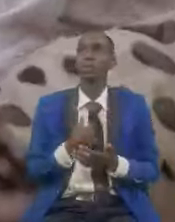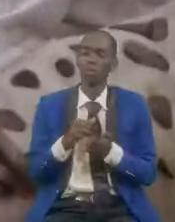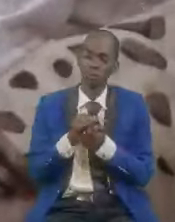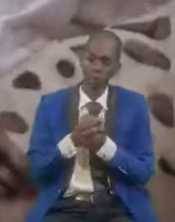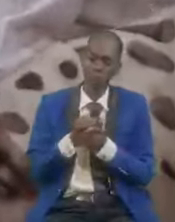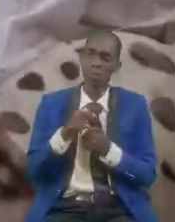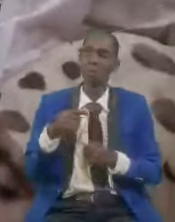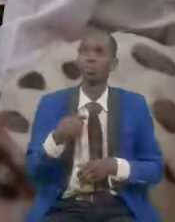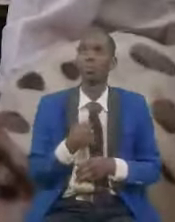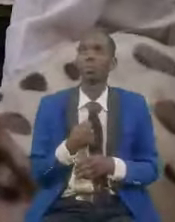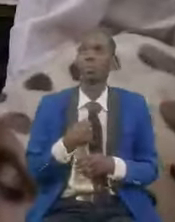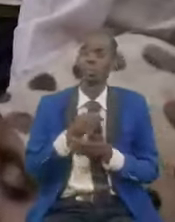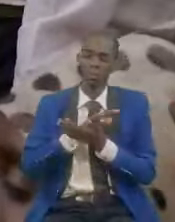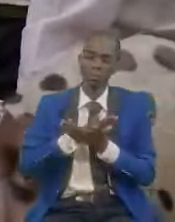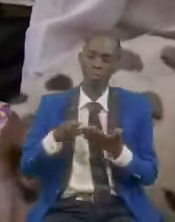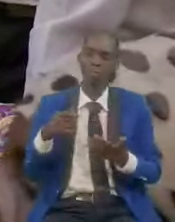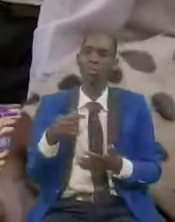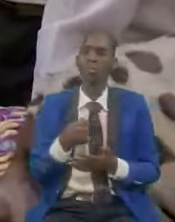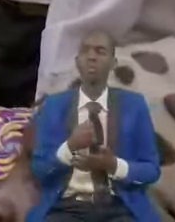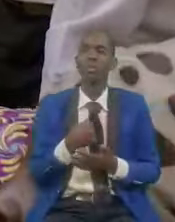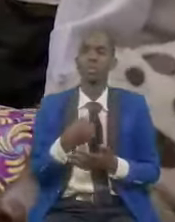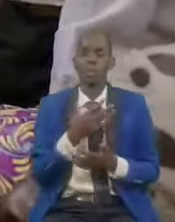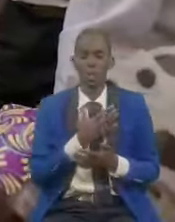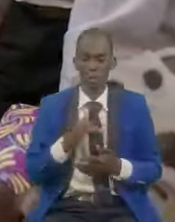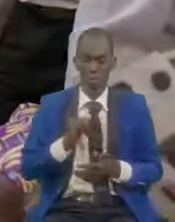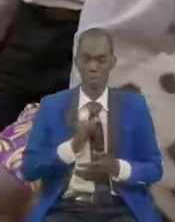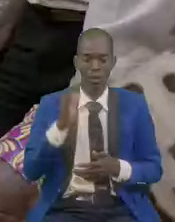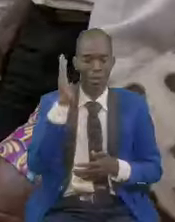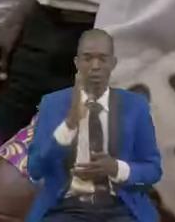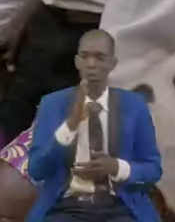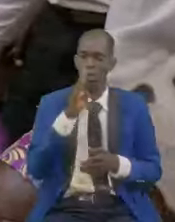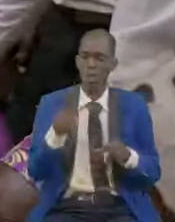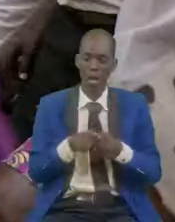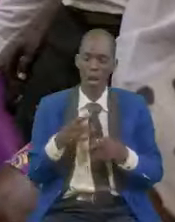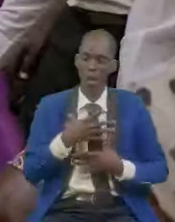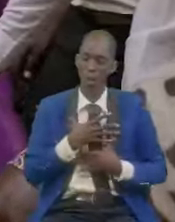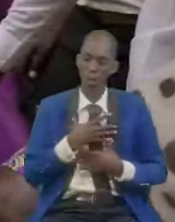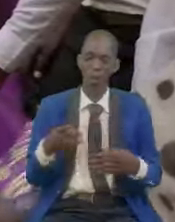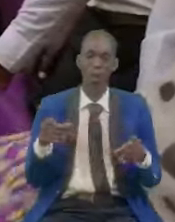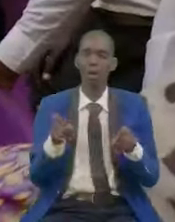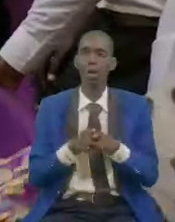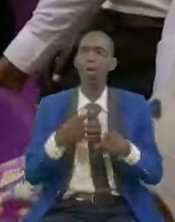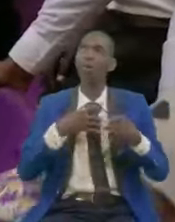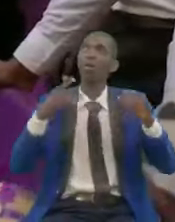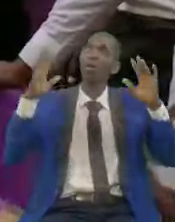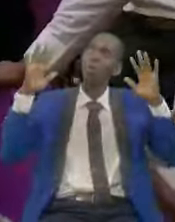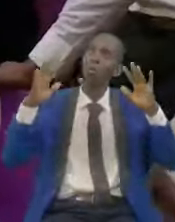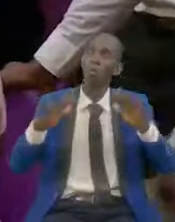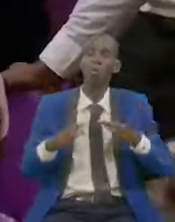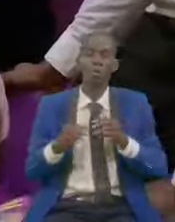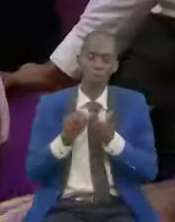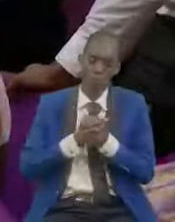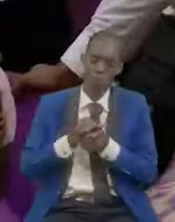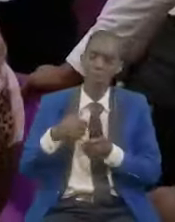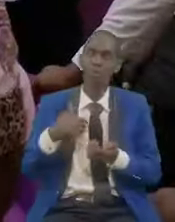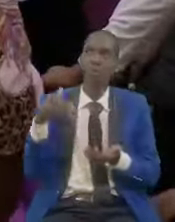me, purge me, and I shall be as white as snow. Purge me again,